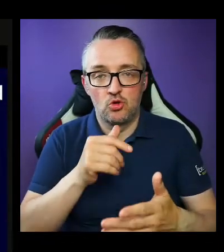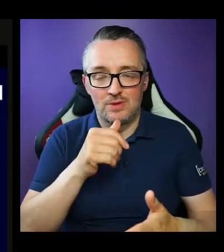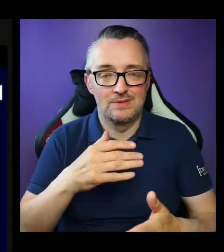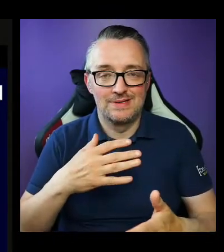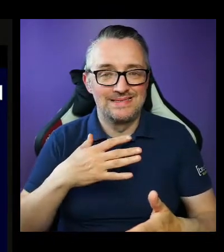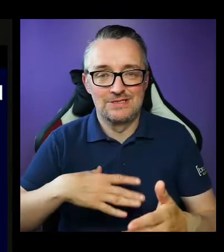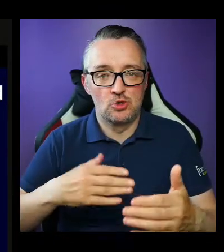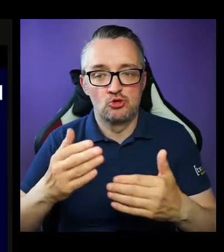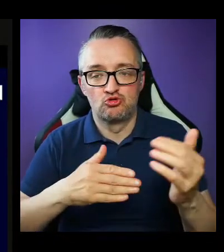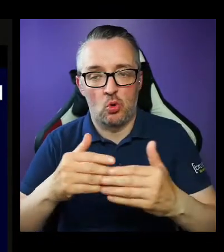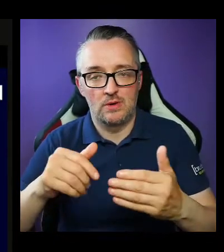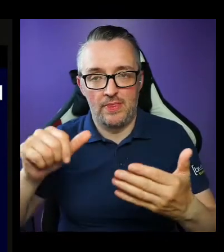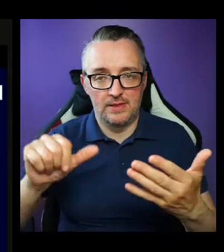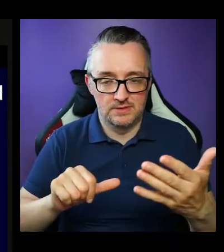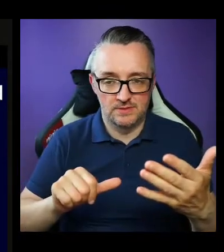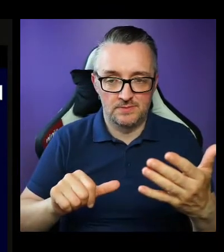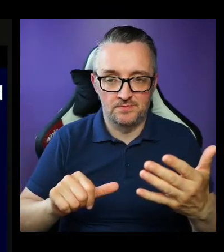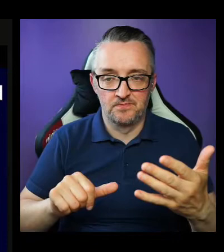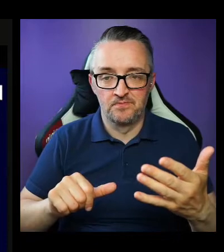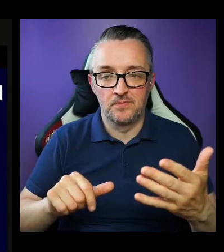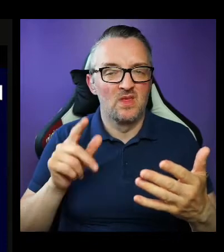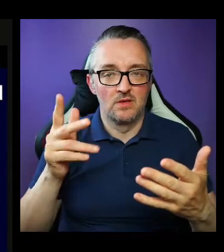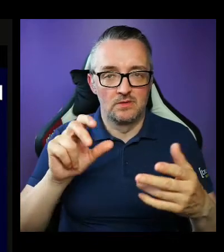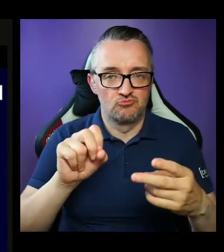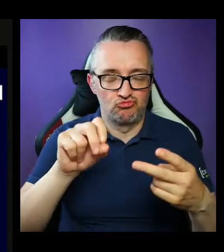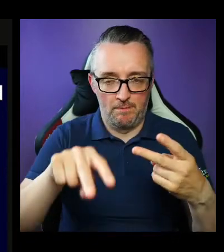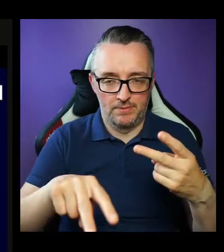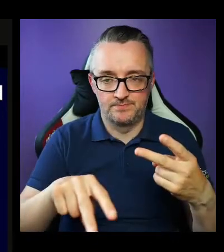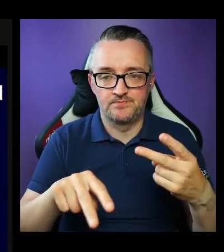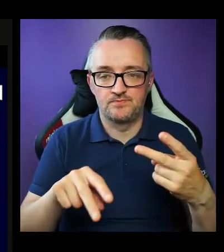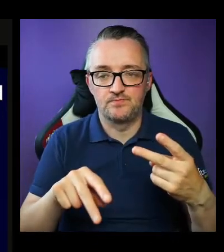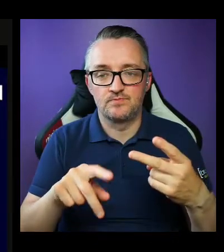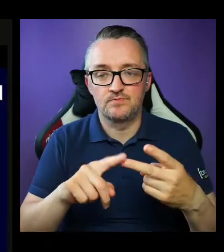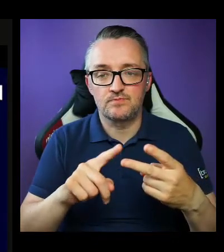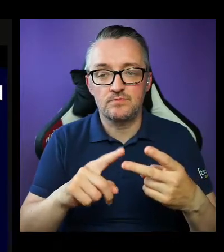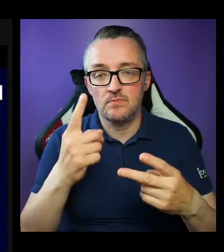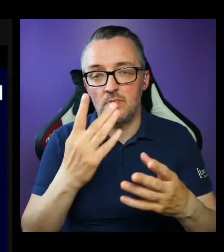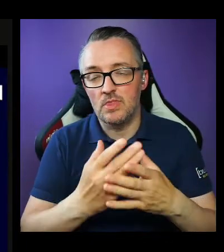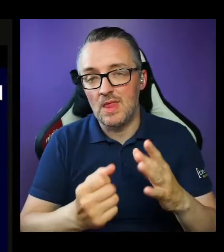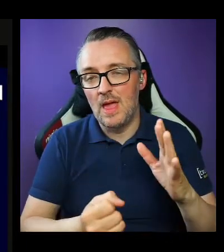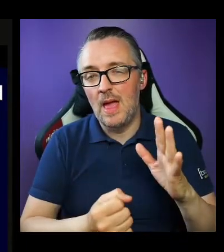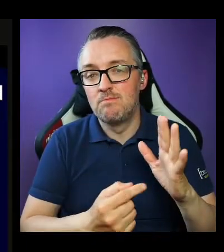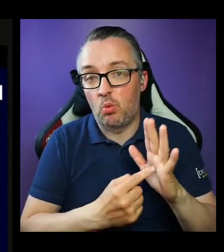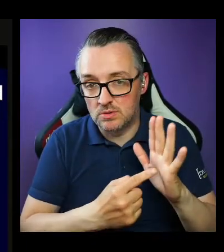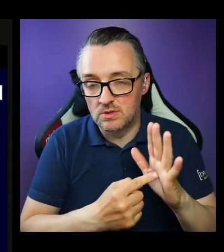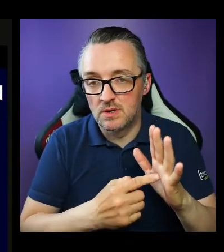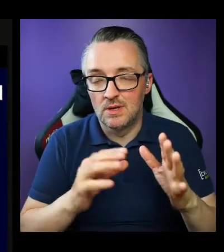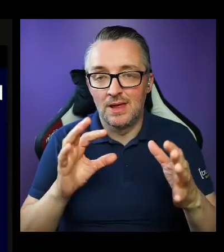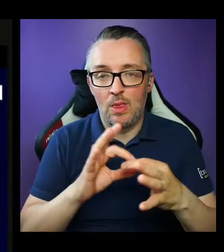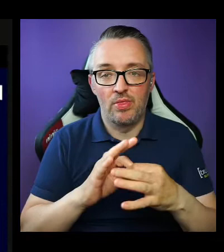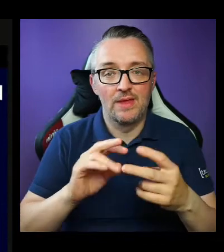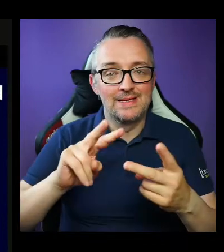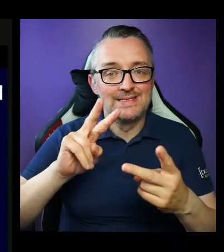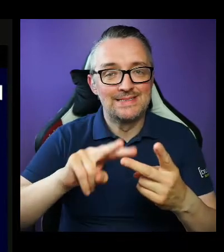to sort the list, so we'll skip that. But something very important when it comes to